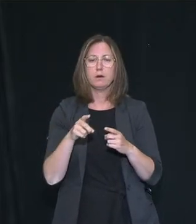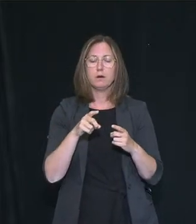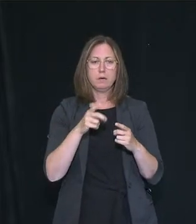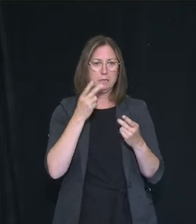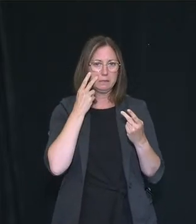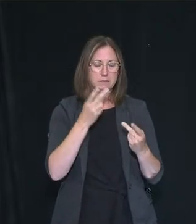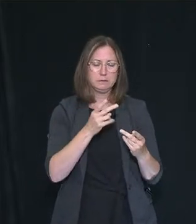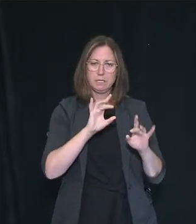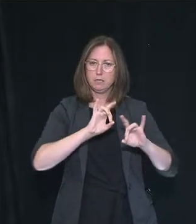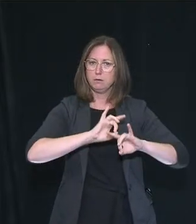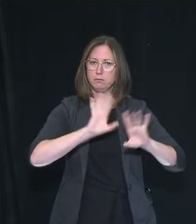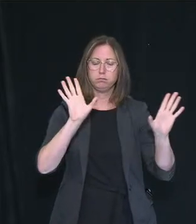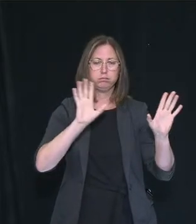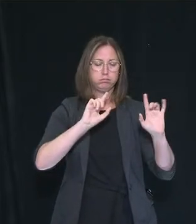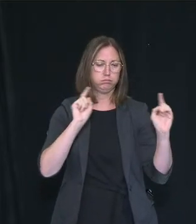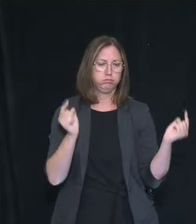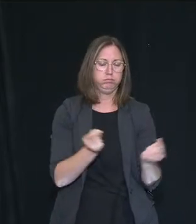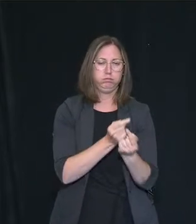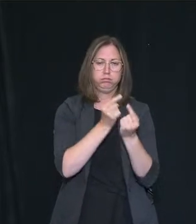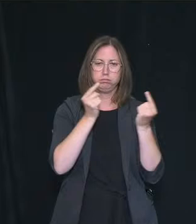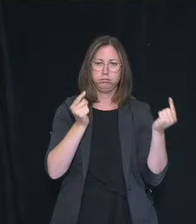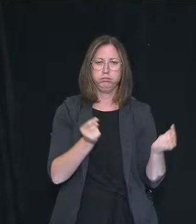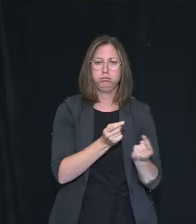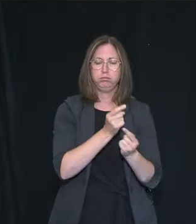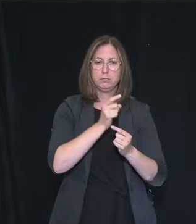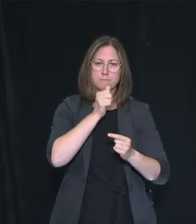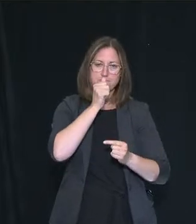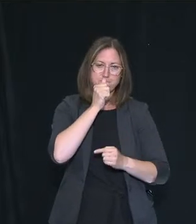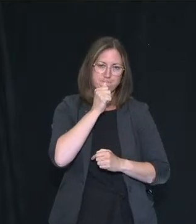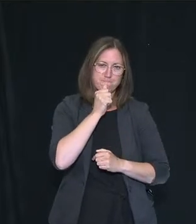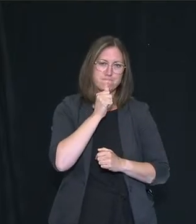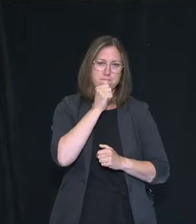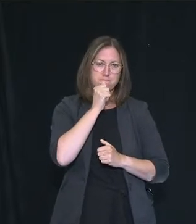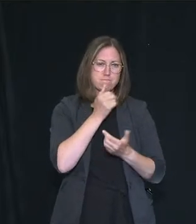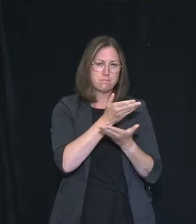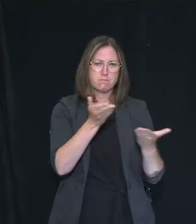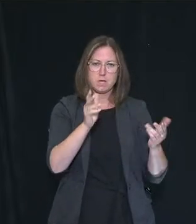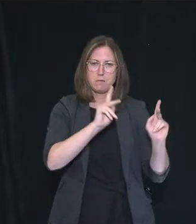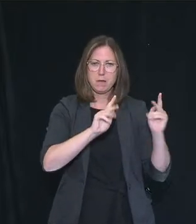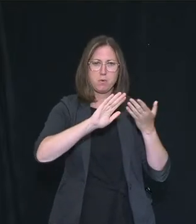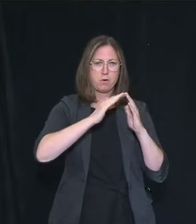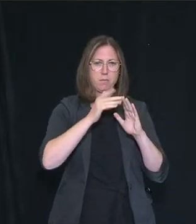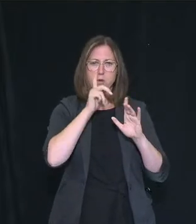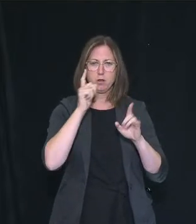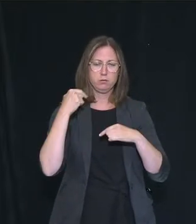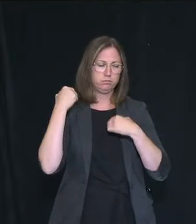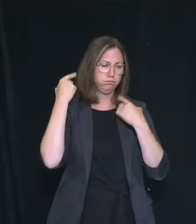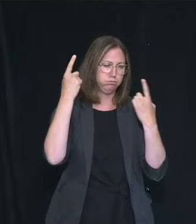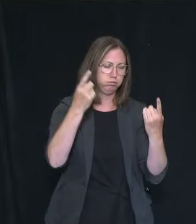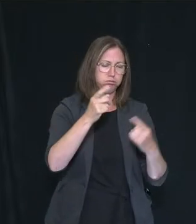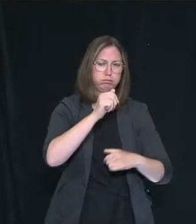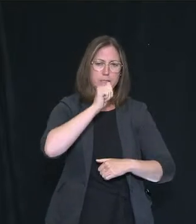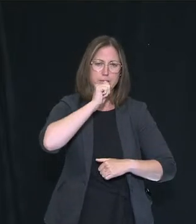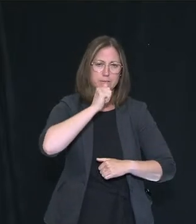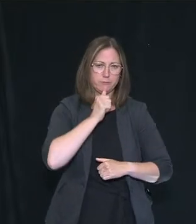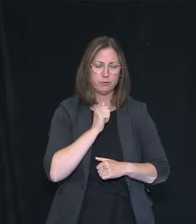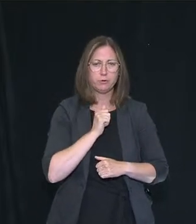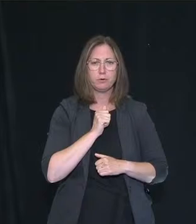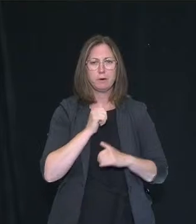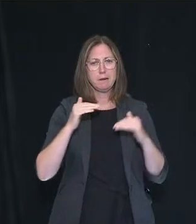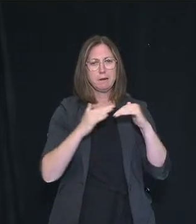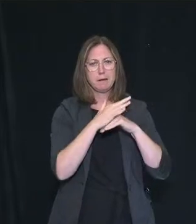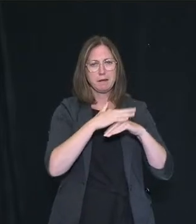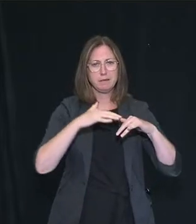and pain of survivors, communities of people who suffered for decades, Indigenous